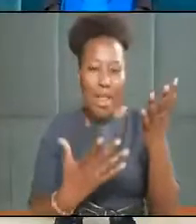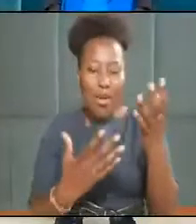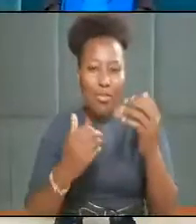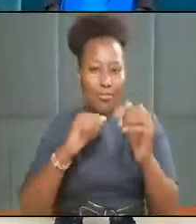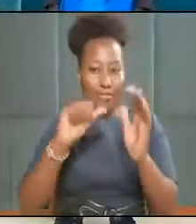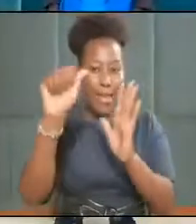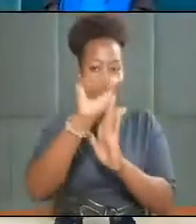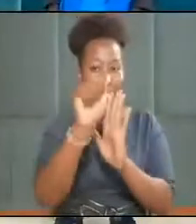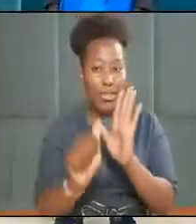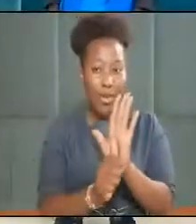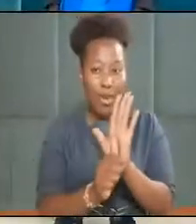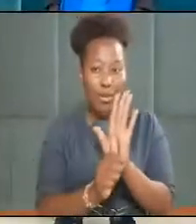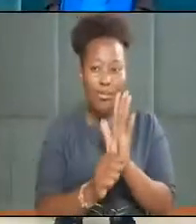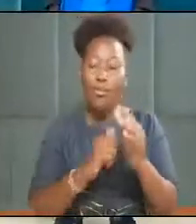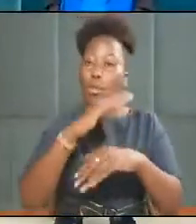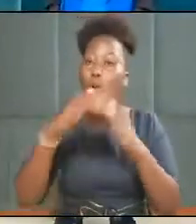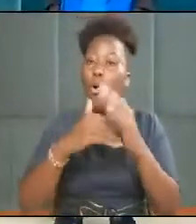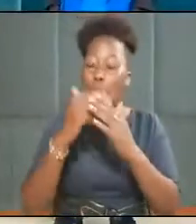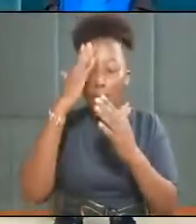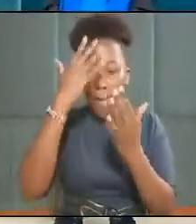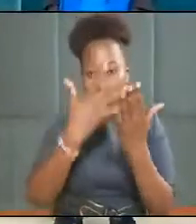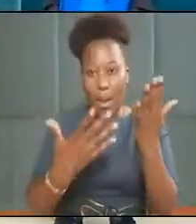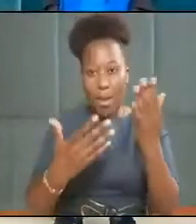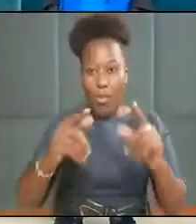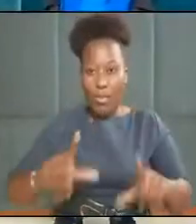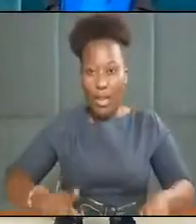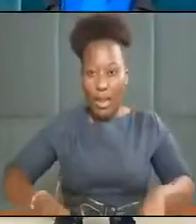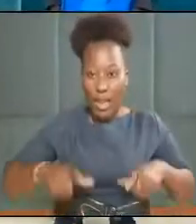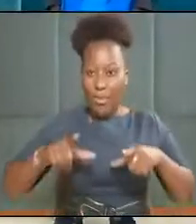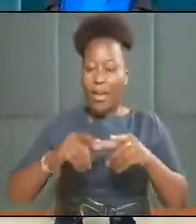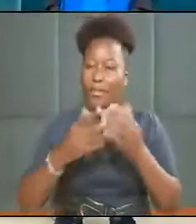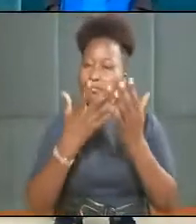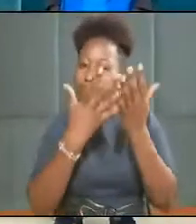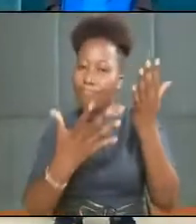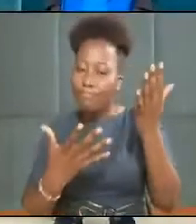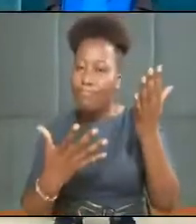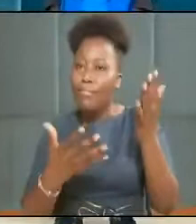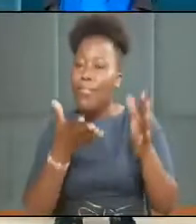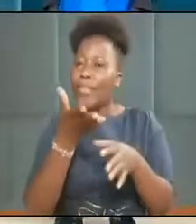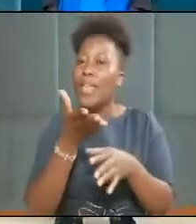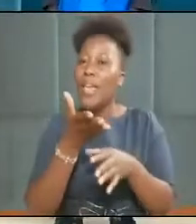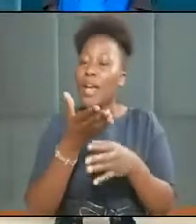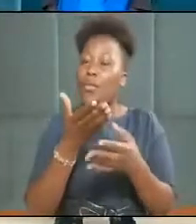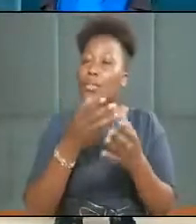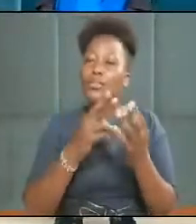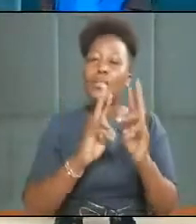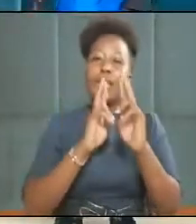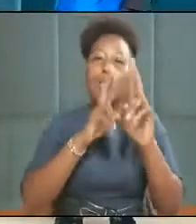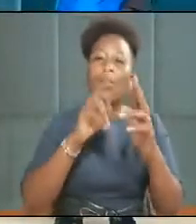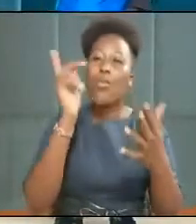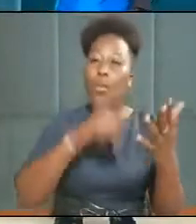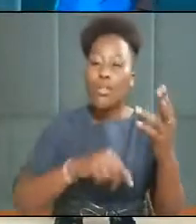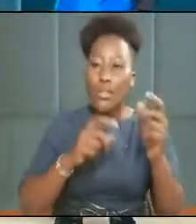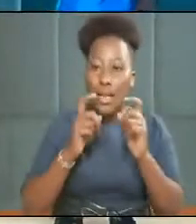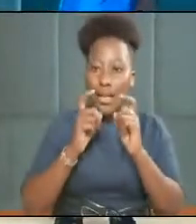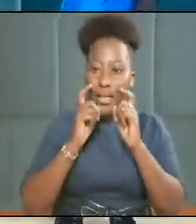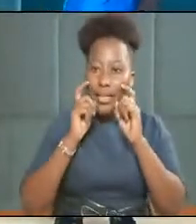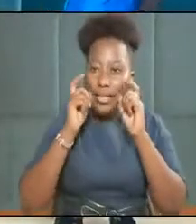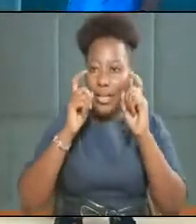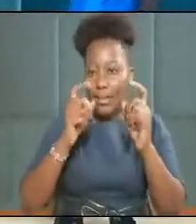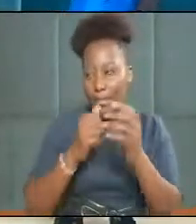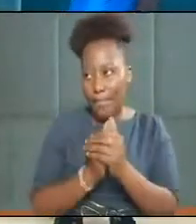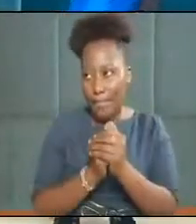of diet. We heard that the blood was the life, and that the shedding of blood was in consequences of sin.